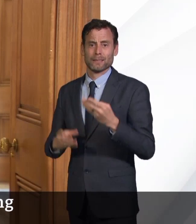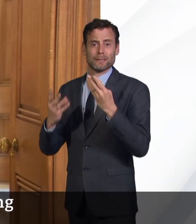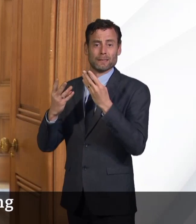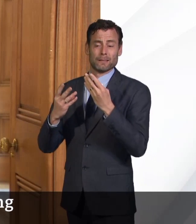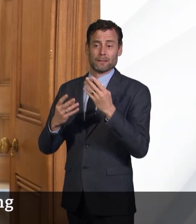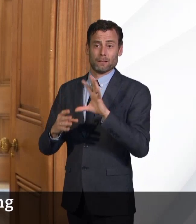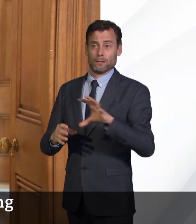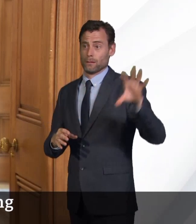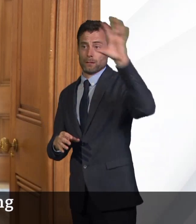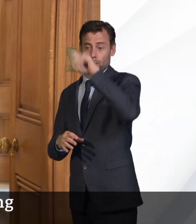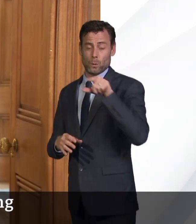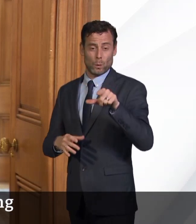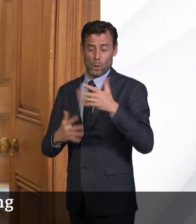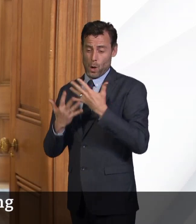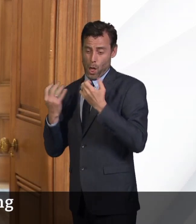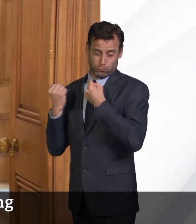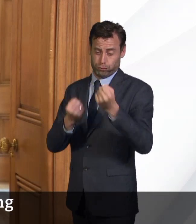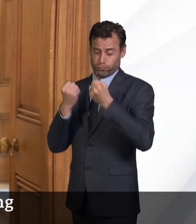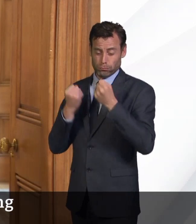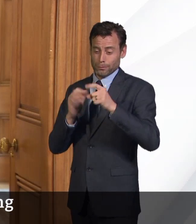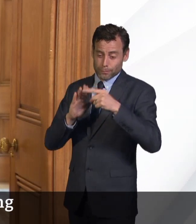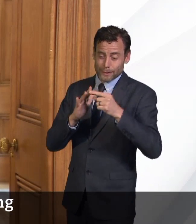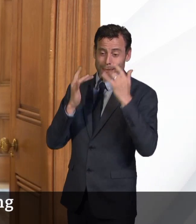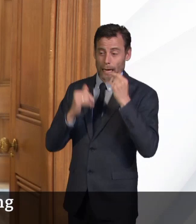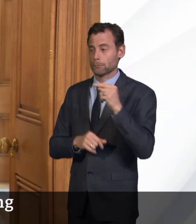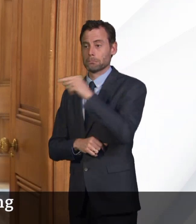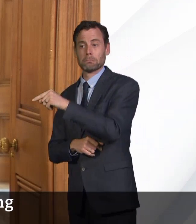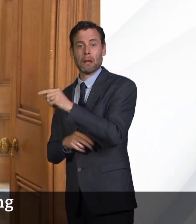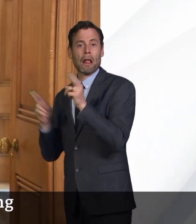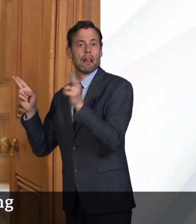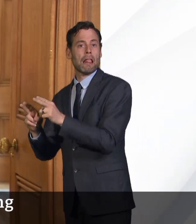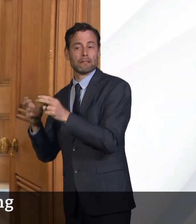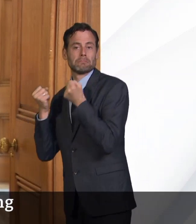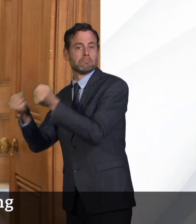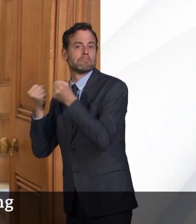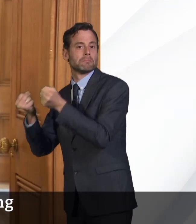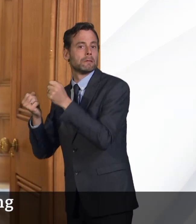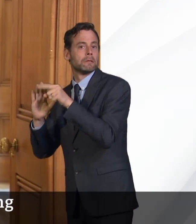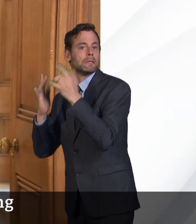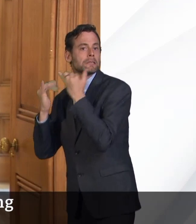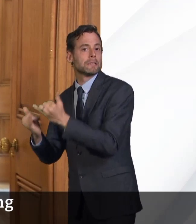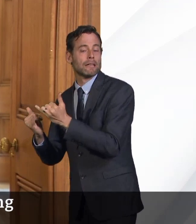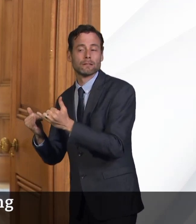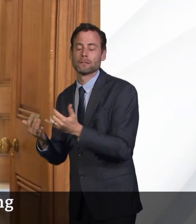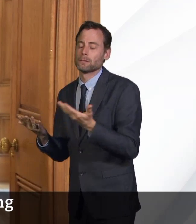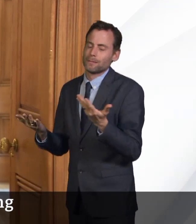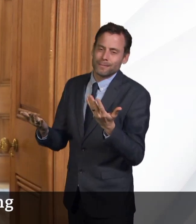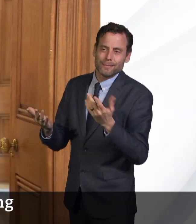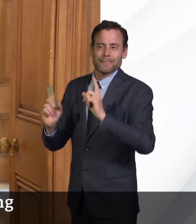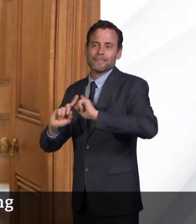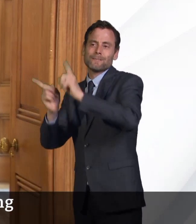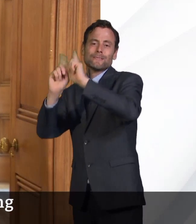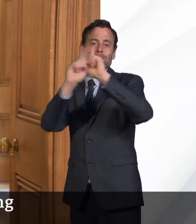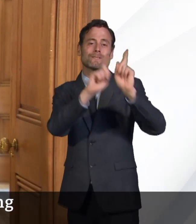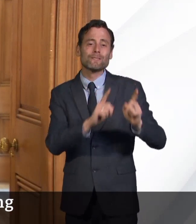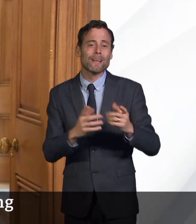tests and people haven't come forward to take them in some areas, and you'll have other areas where they don't have quite enough capacity for that local demand